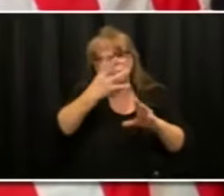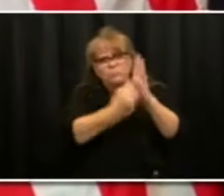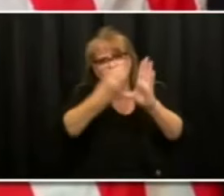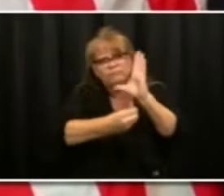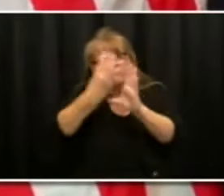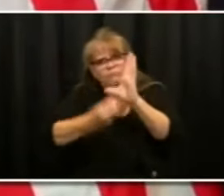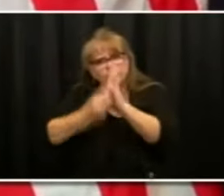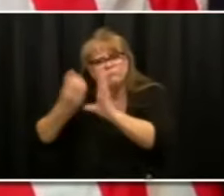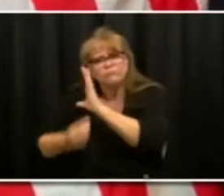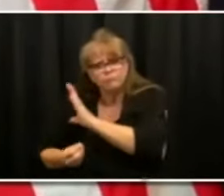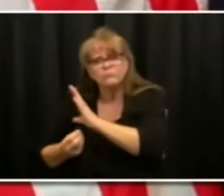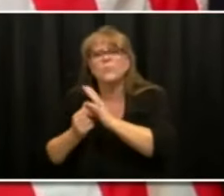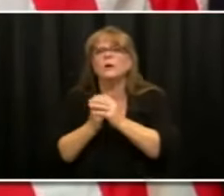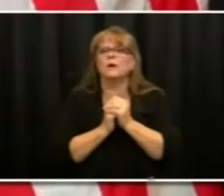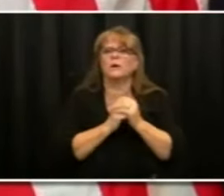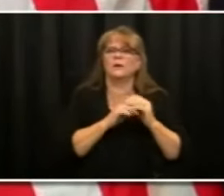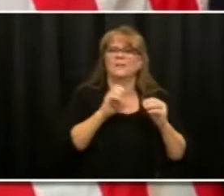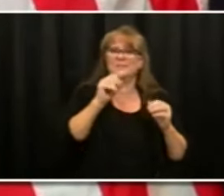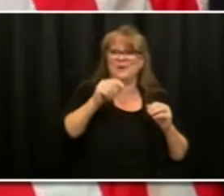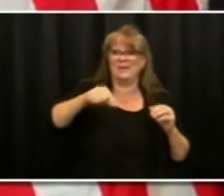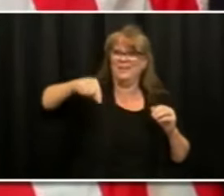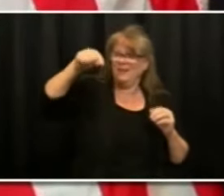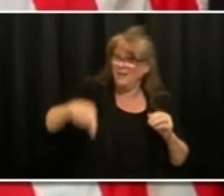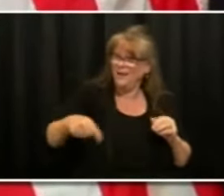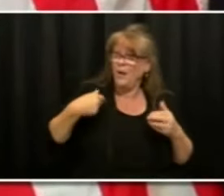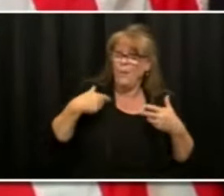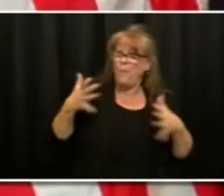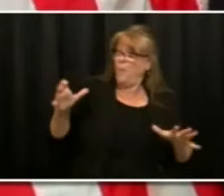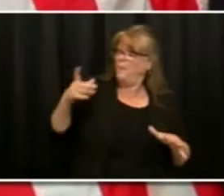lead. We can do better. We will do better.